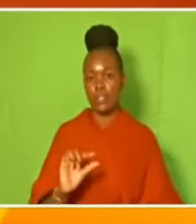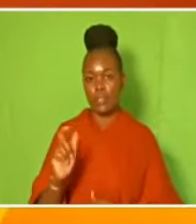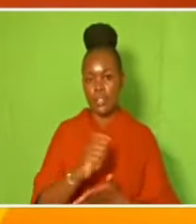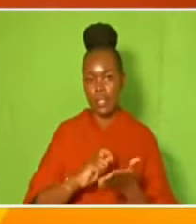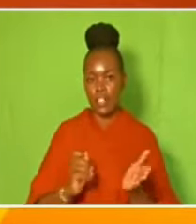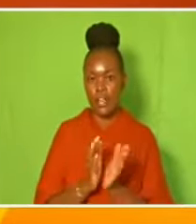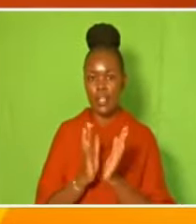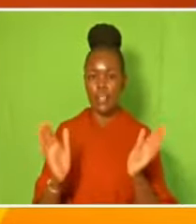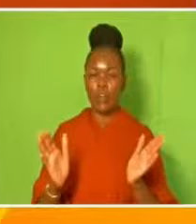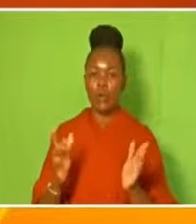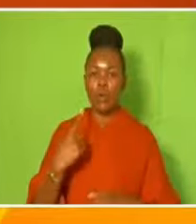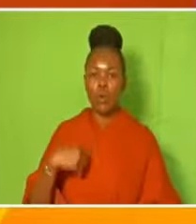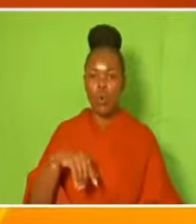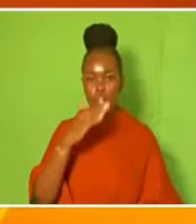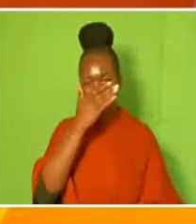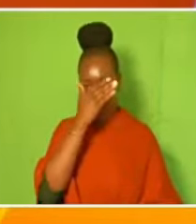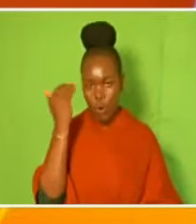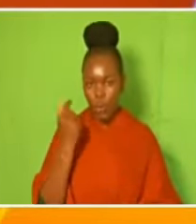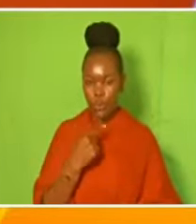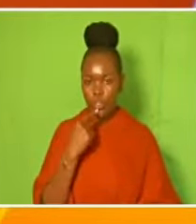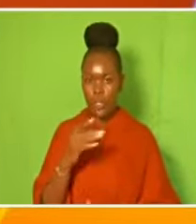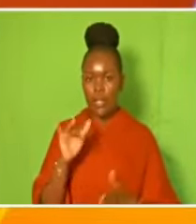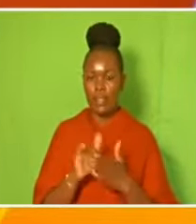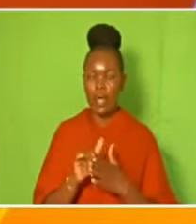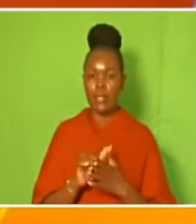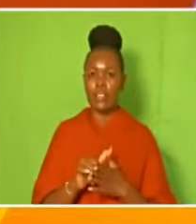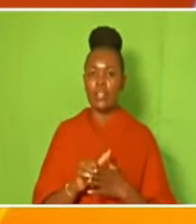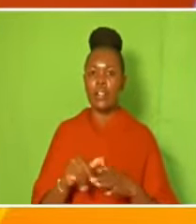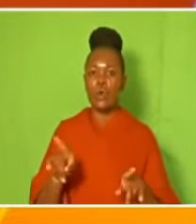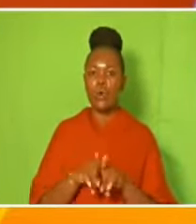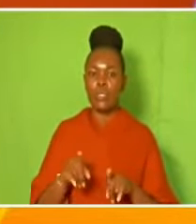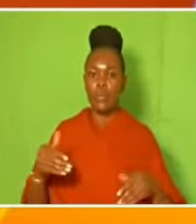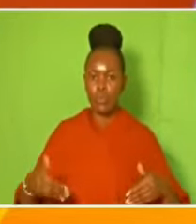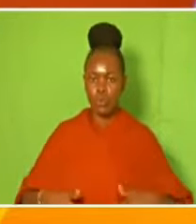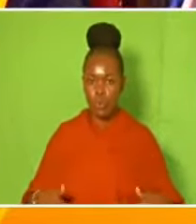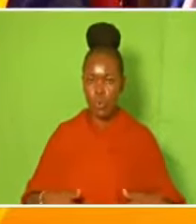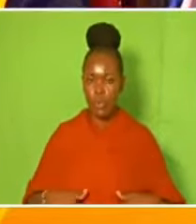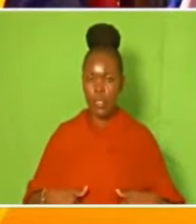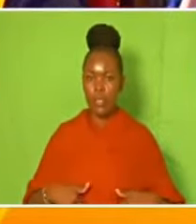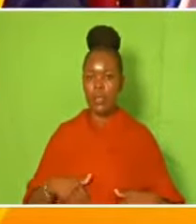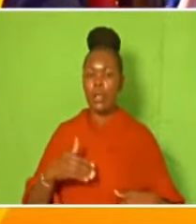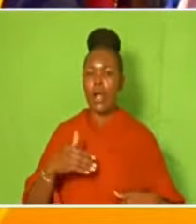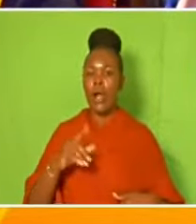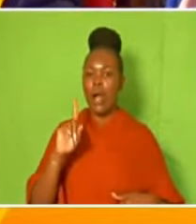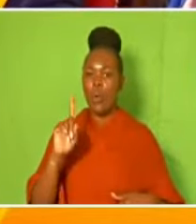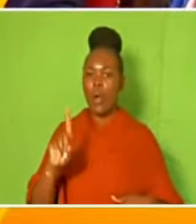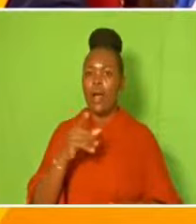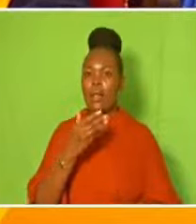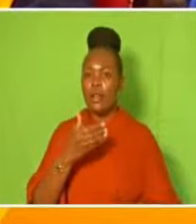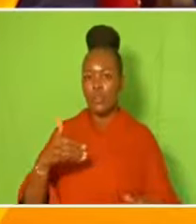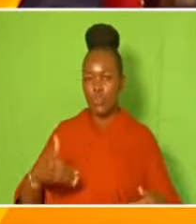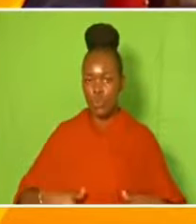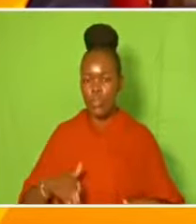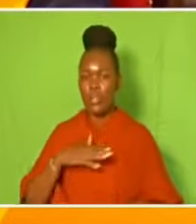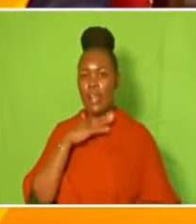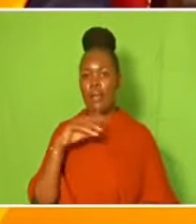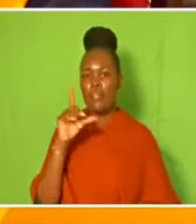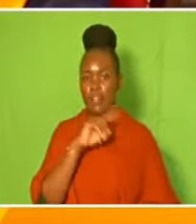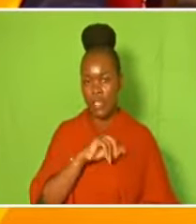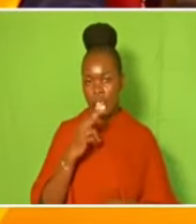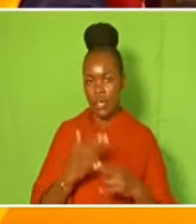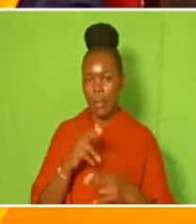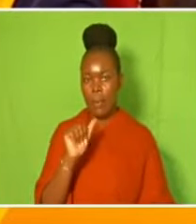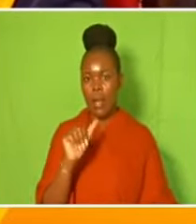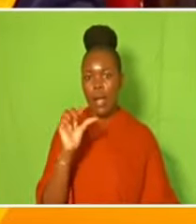mention that we had lost our Siaya youth leader, Agri Okoth. Please note that one